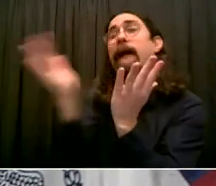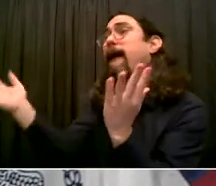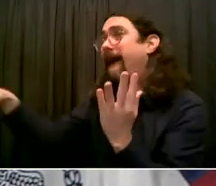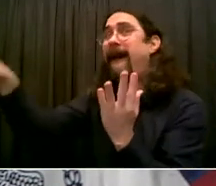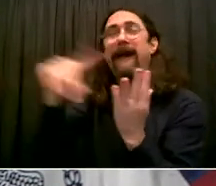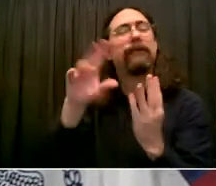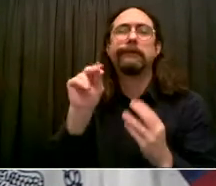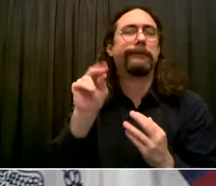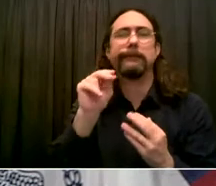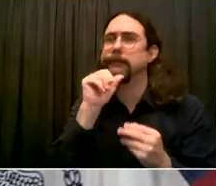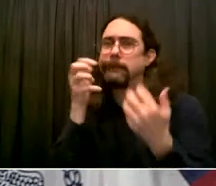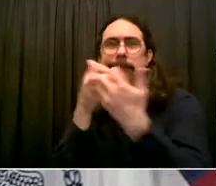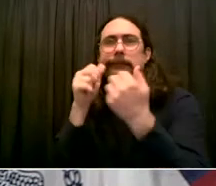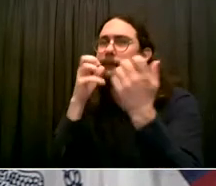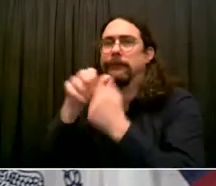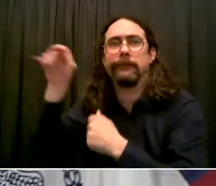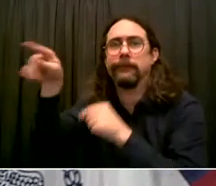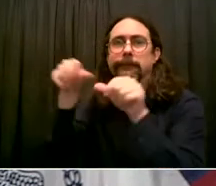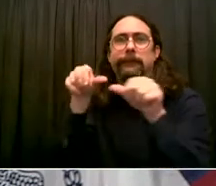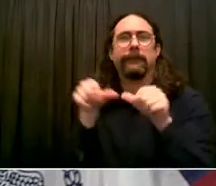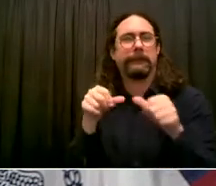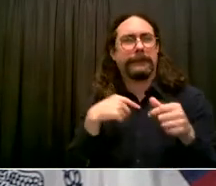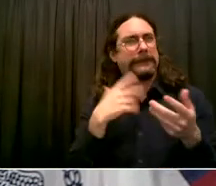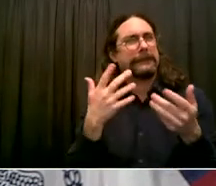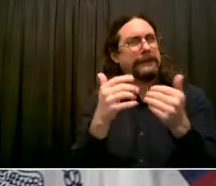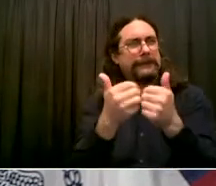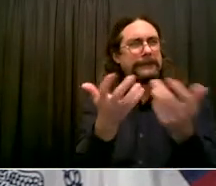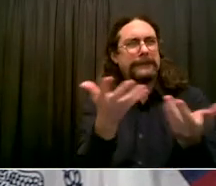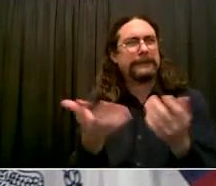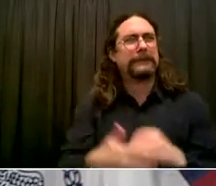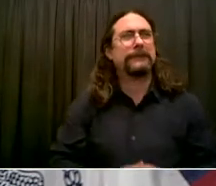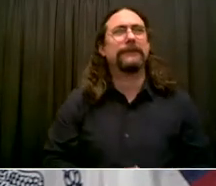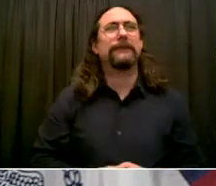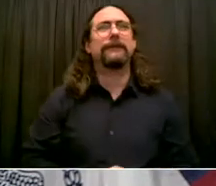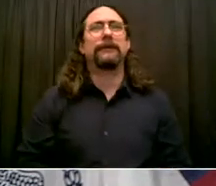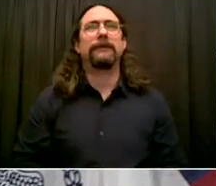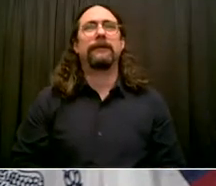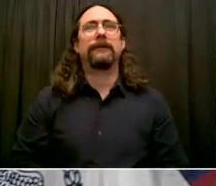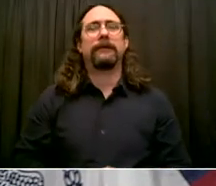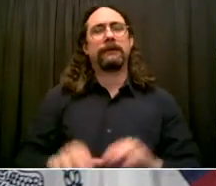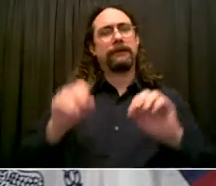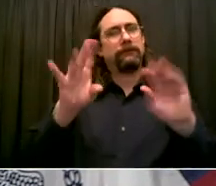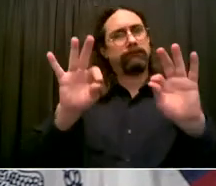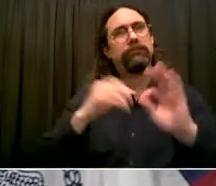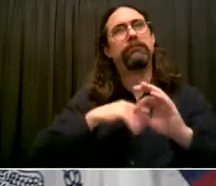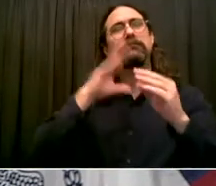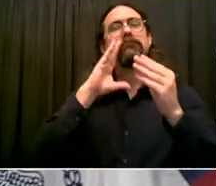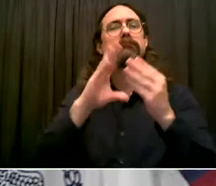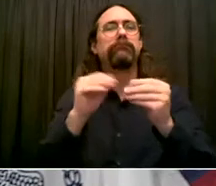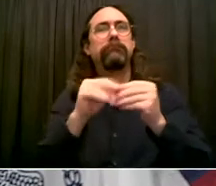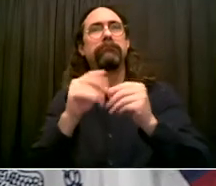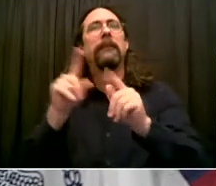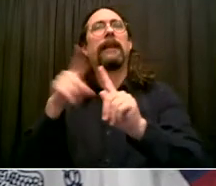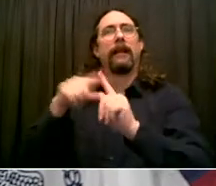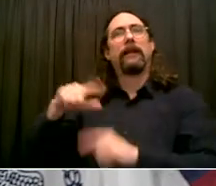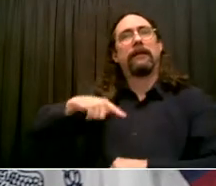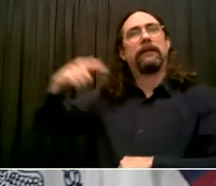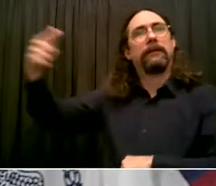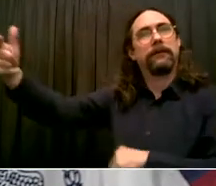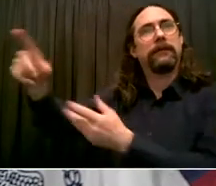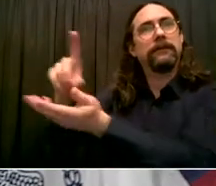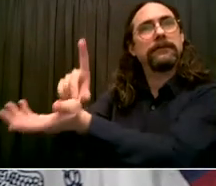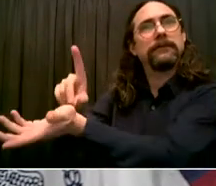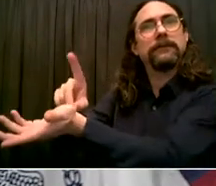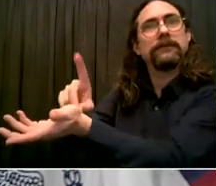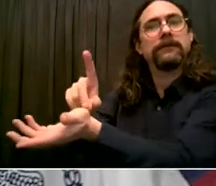and I think the doctors will back me up, we are still most concerned about those who are oldest and those with pre-existing